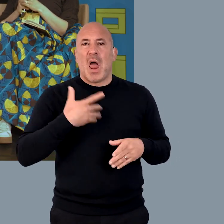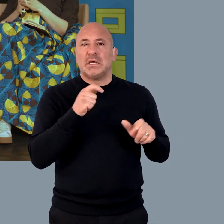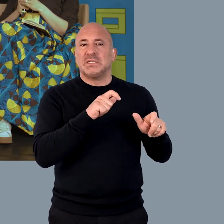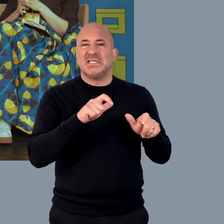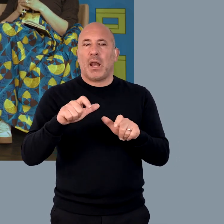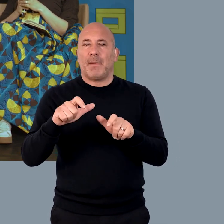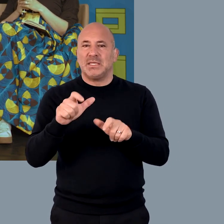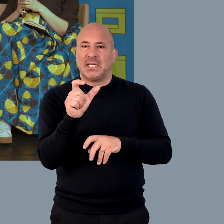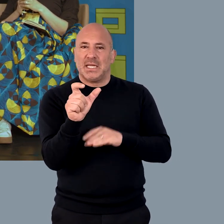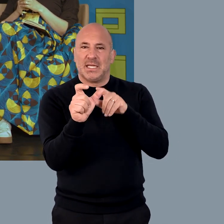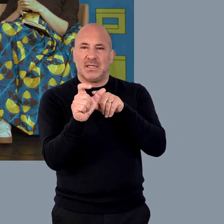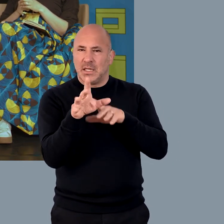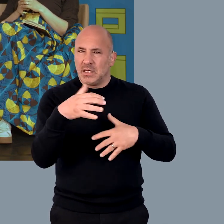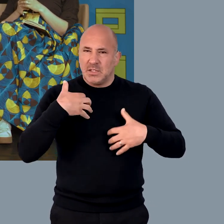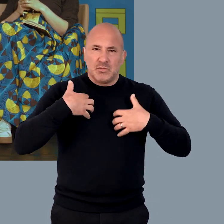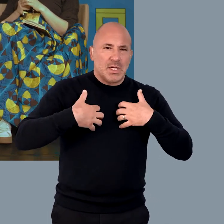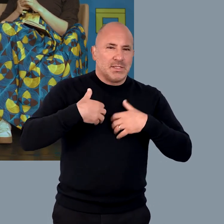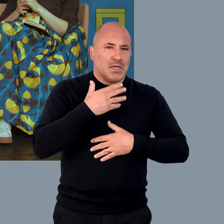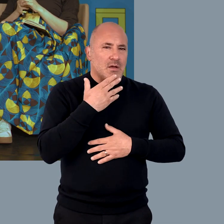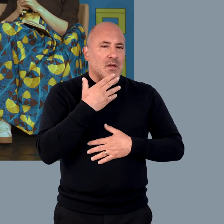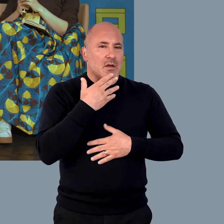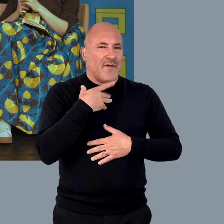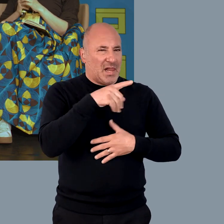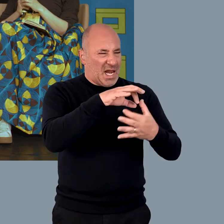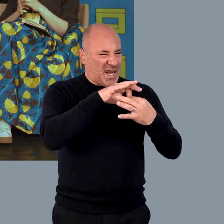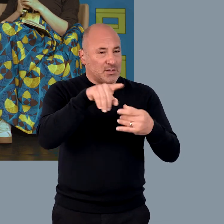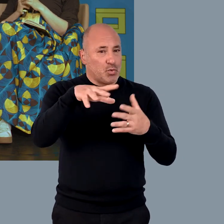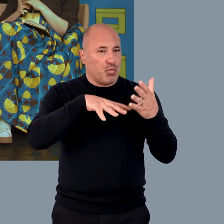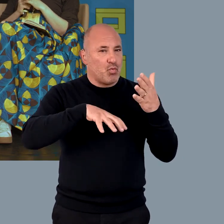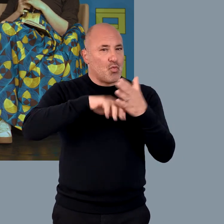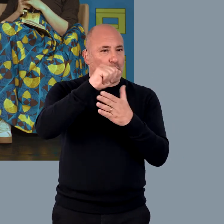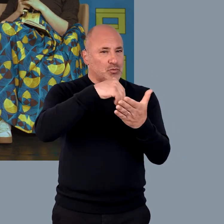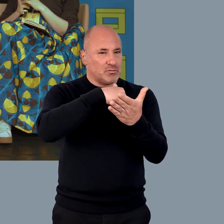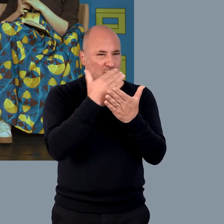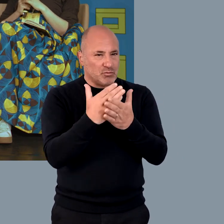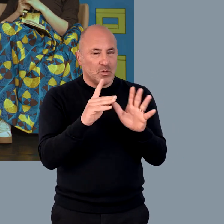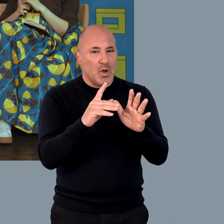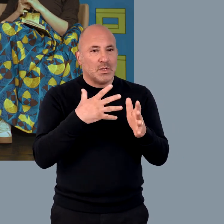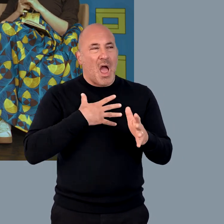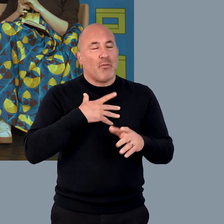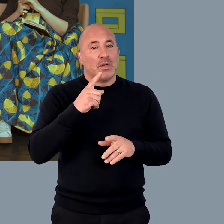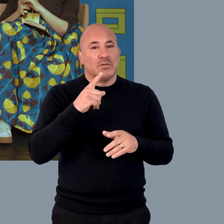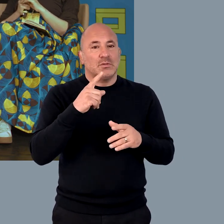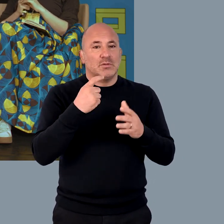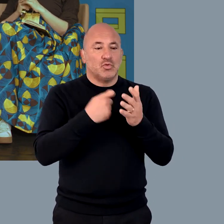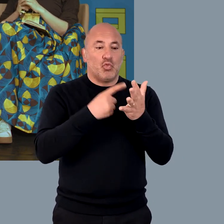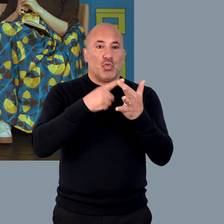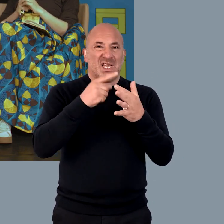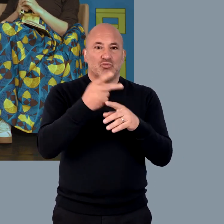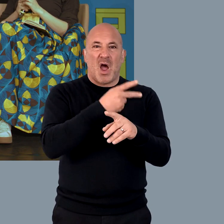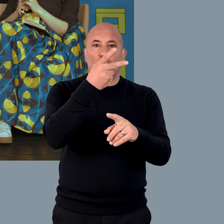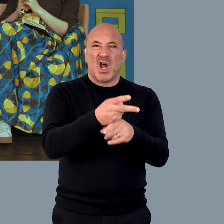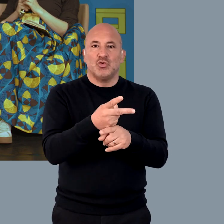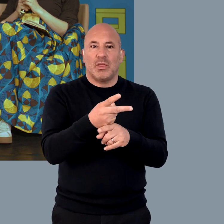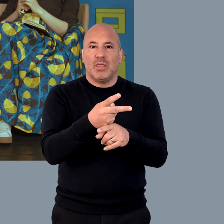circle that I run in don't really like that word. And what I think is really interesting, and this is something that I feel is